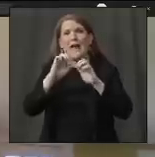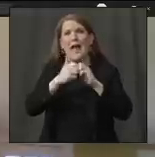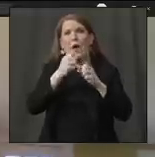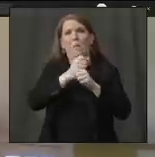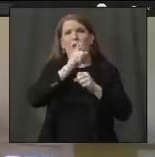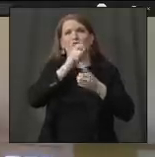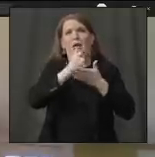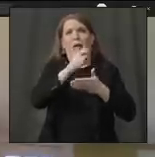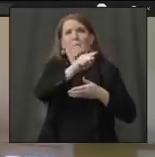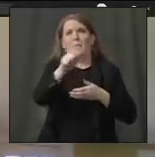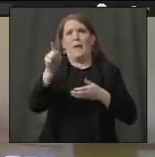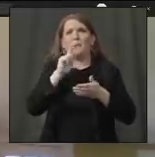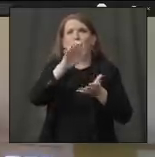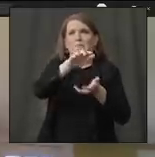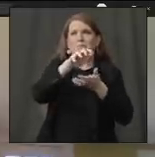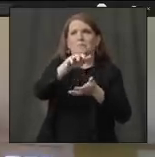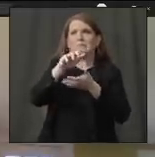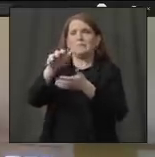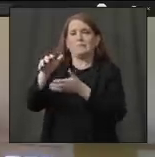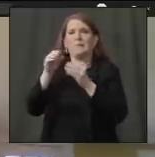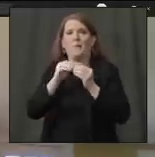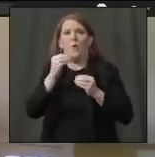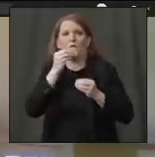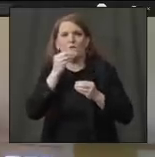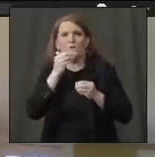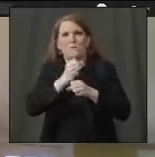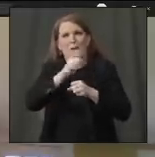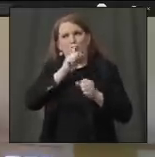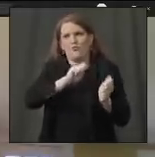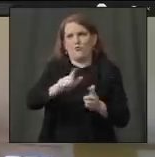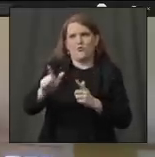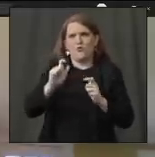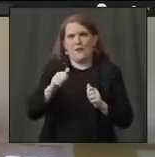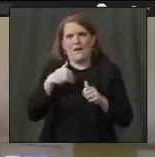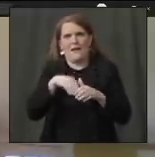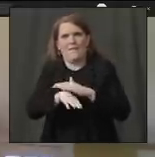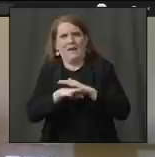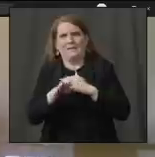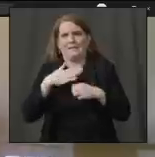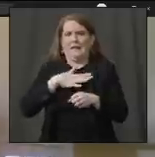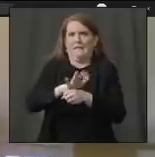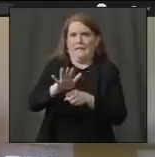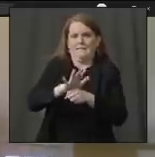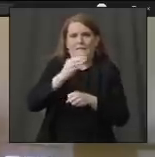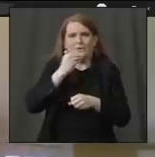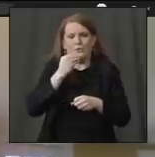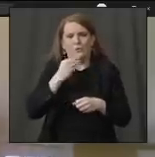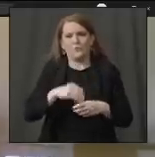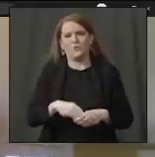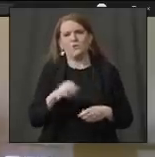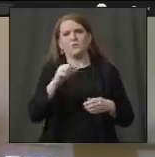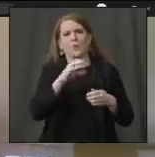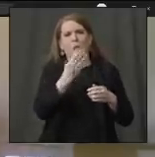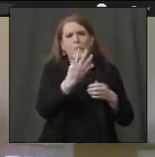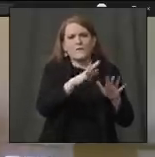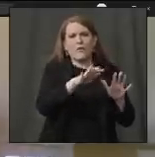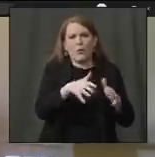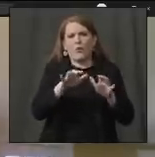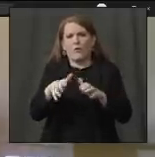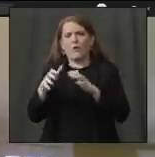4 buckets that we are looking to align together with a lot of the current efforts that have been